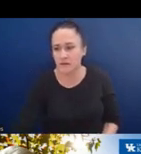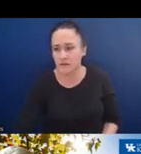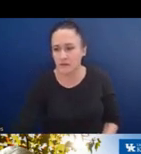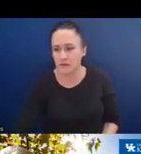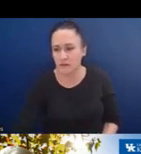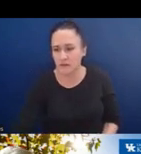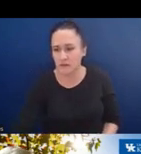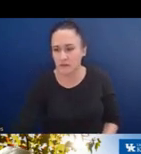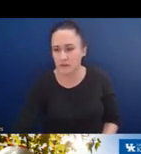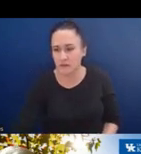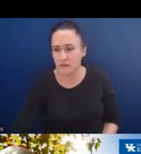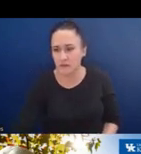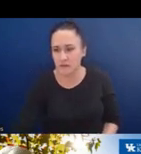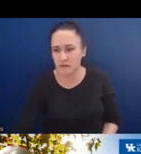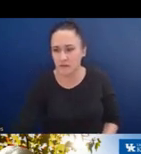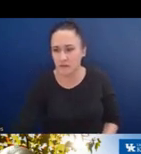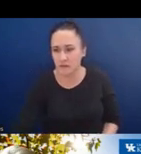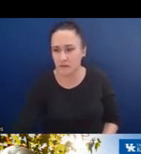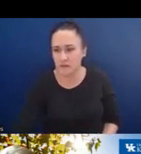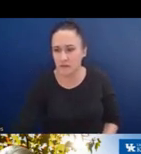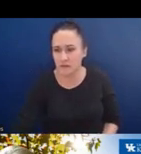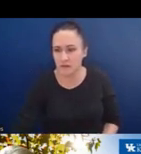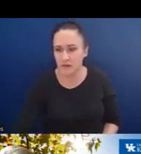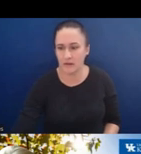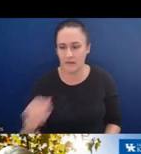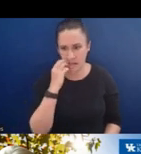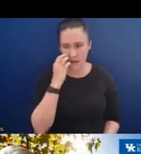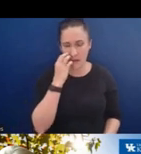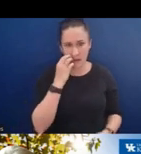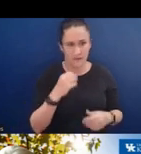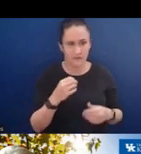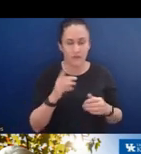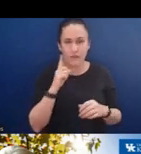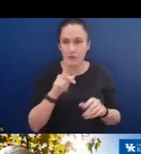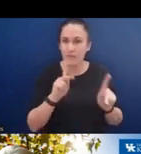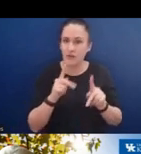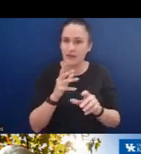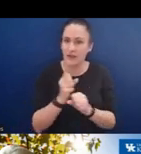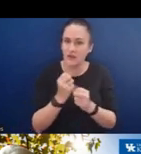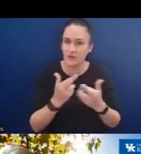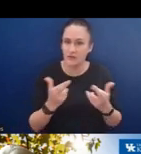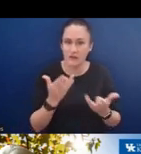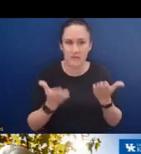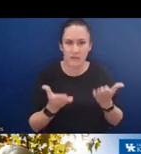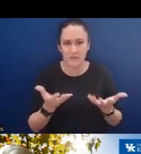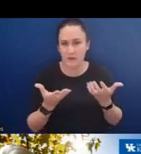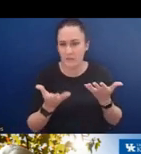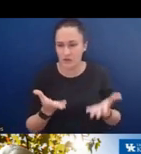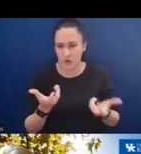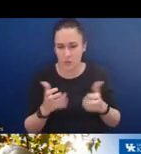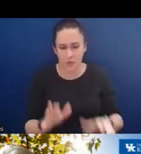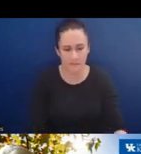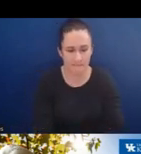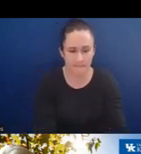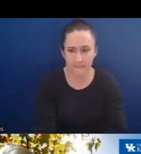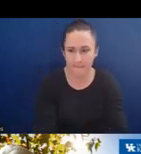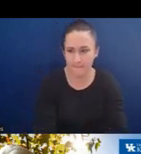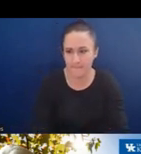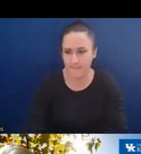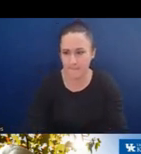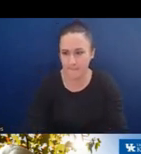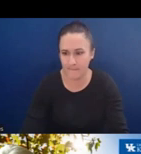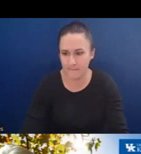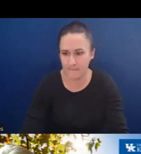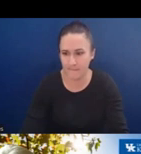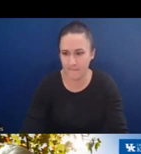was successful in terms of getting people resources that they may or may not, that they may want. One of the questions that we asked that I can